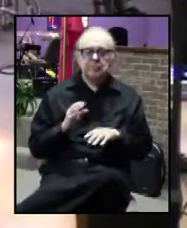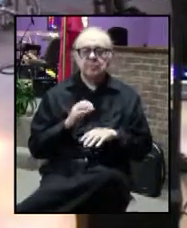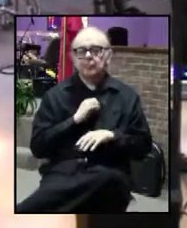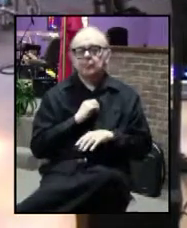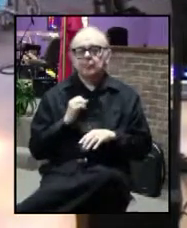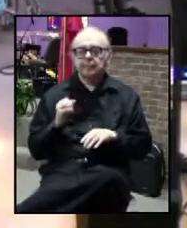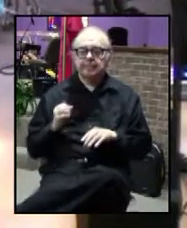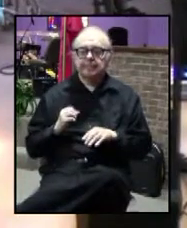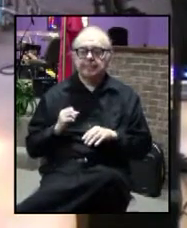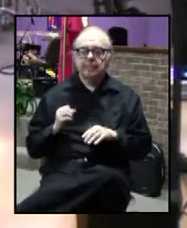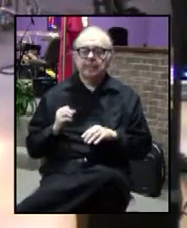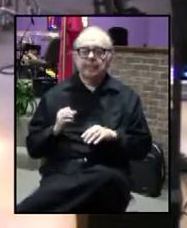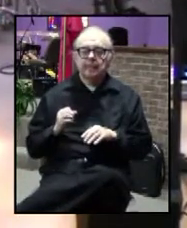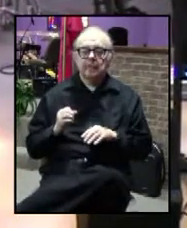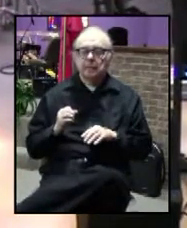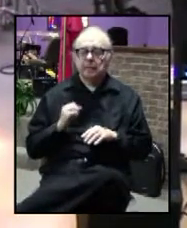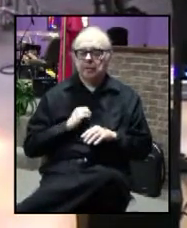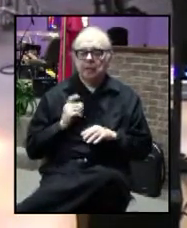The stats are this.